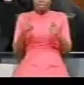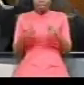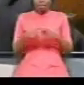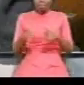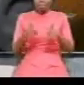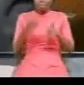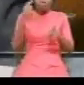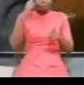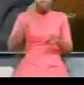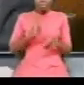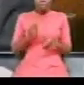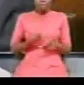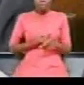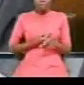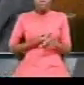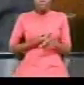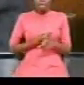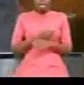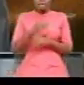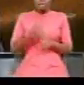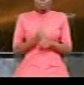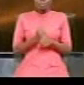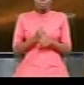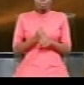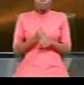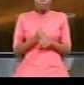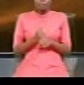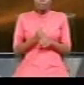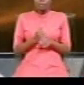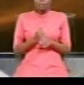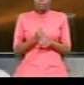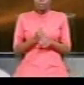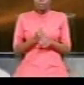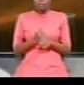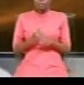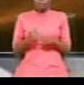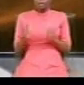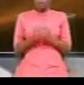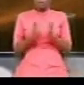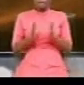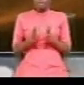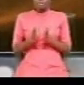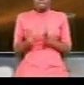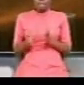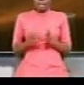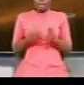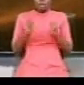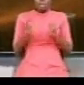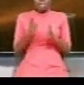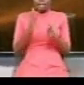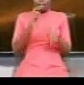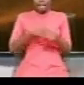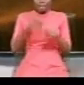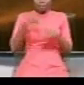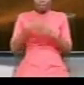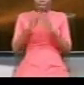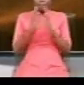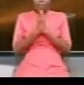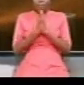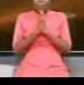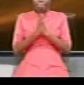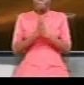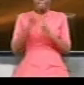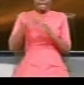Steadfast commitment cannot be sustained without spending time in prayer,